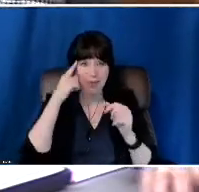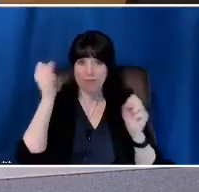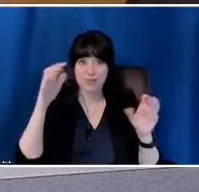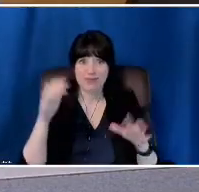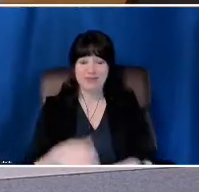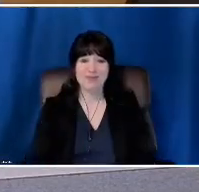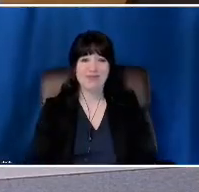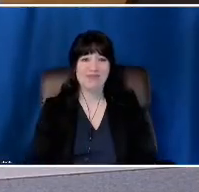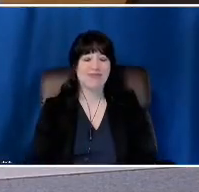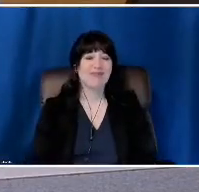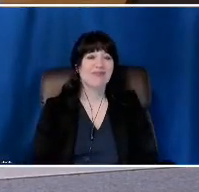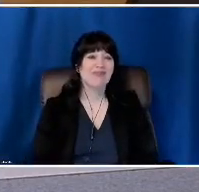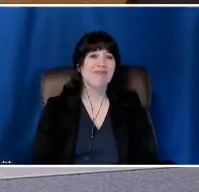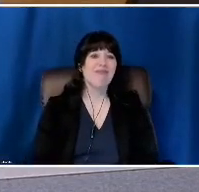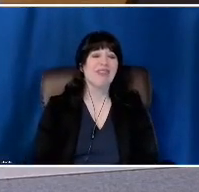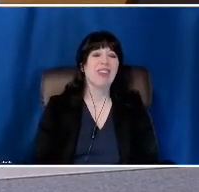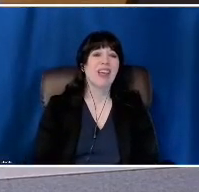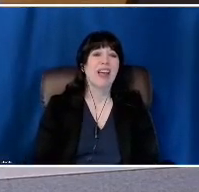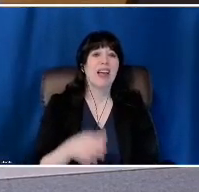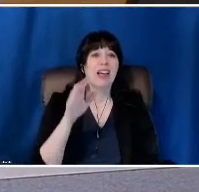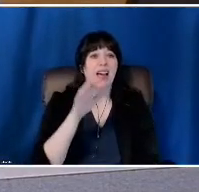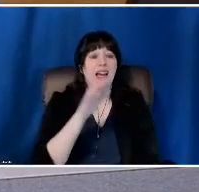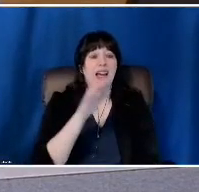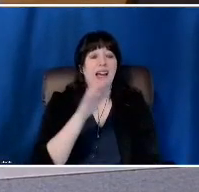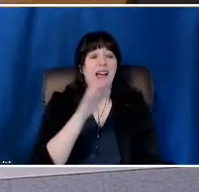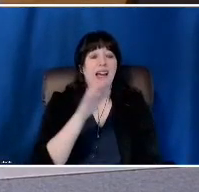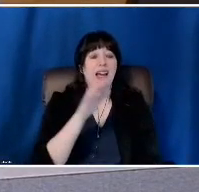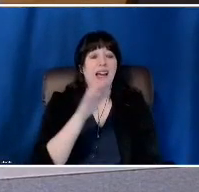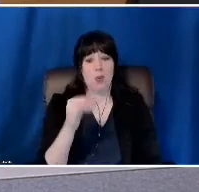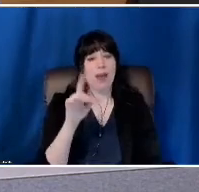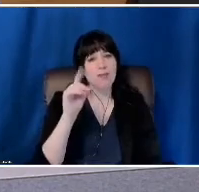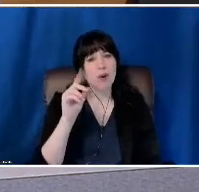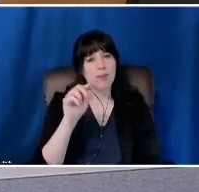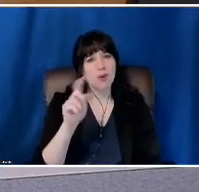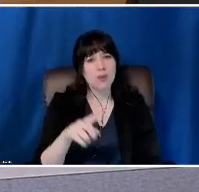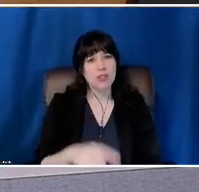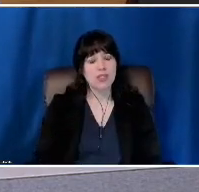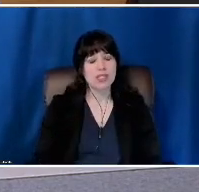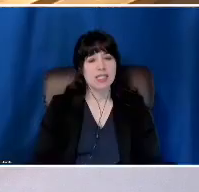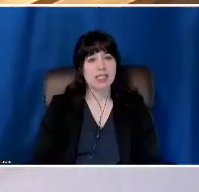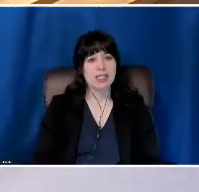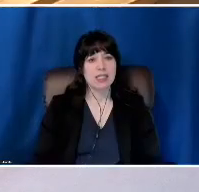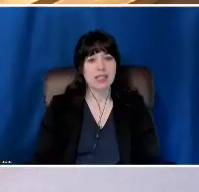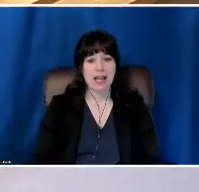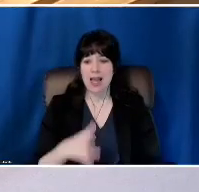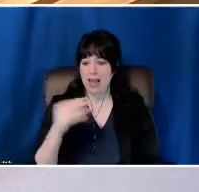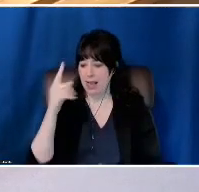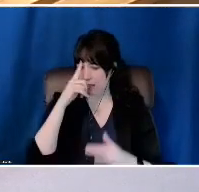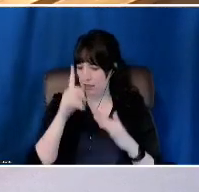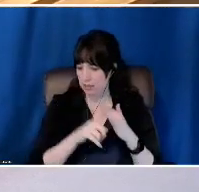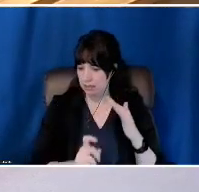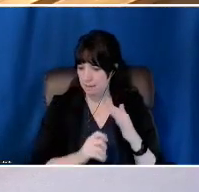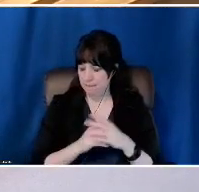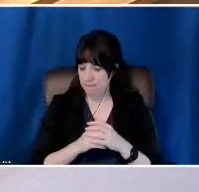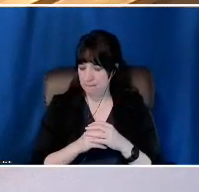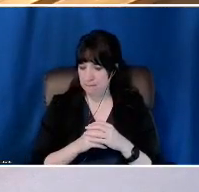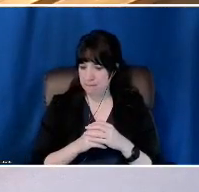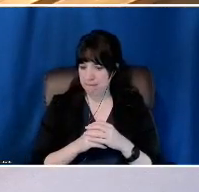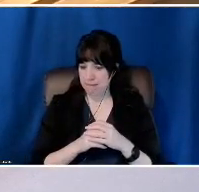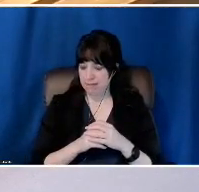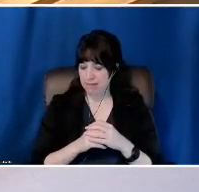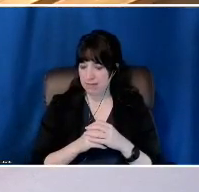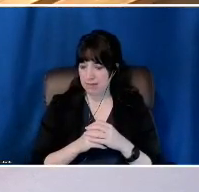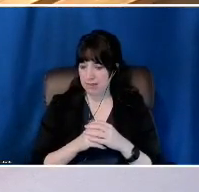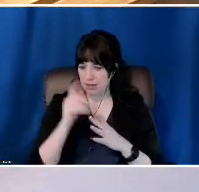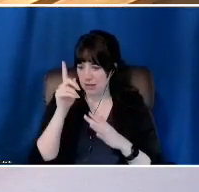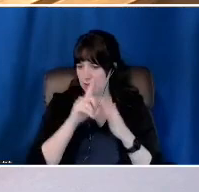Councillor Hoy. One more question. Yeah. And I lost it. Just went right away. It has to do with